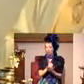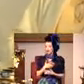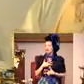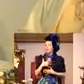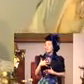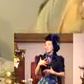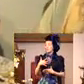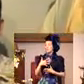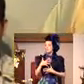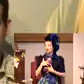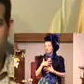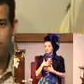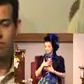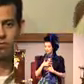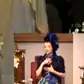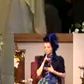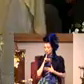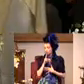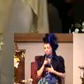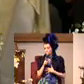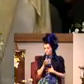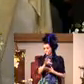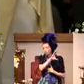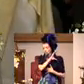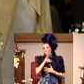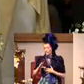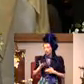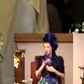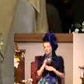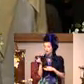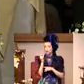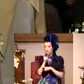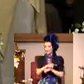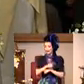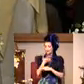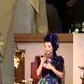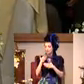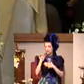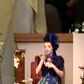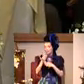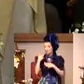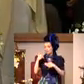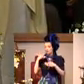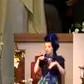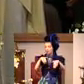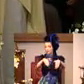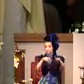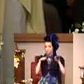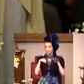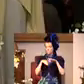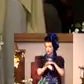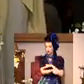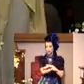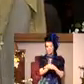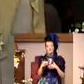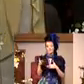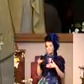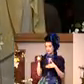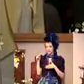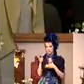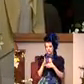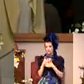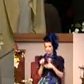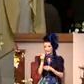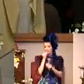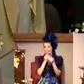Indeed, a risen Christ. But a few days before he went into that tomb, he shared a meal. He shared